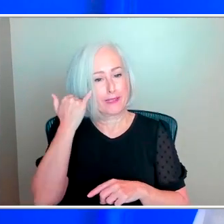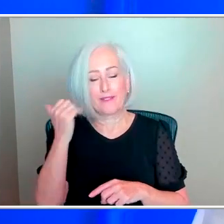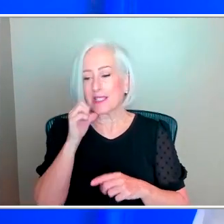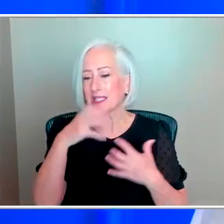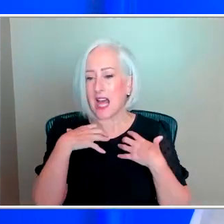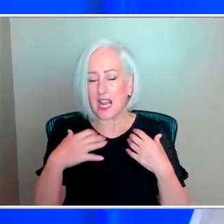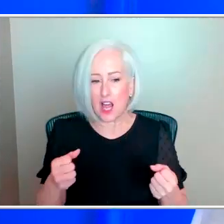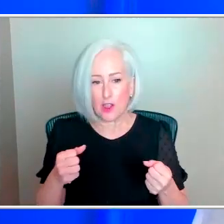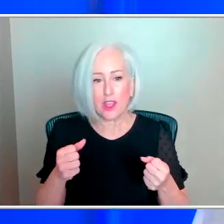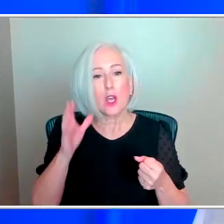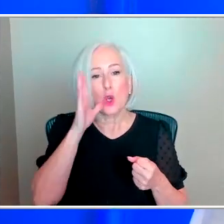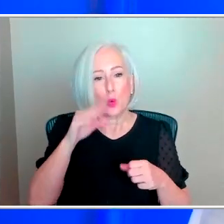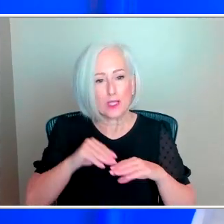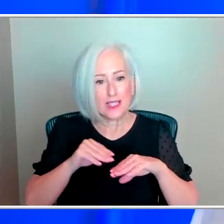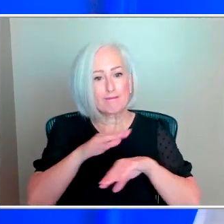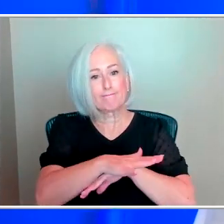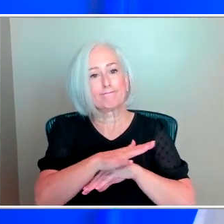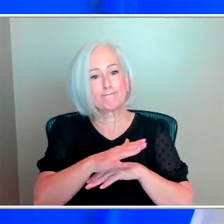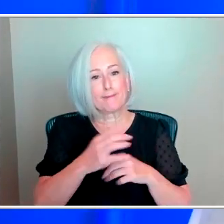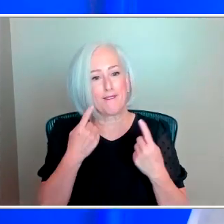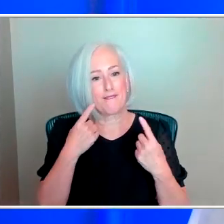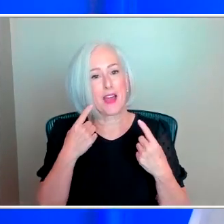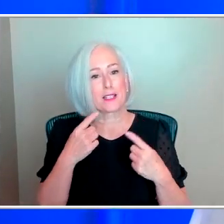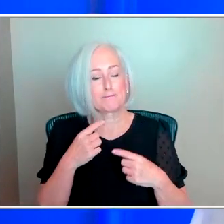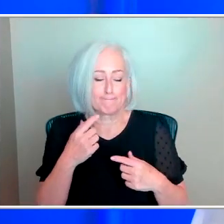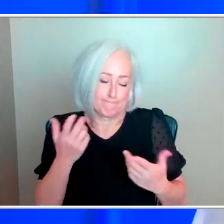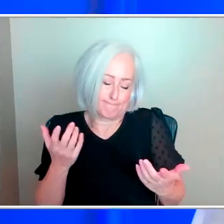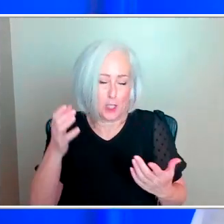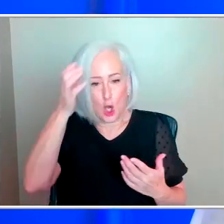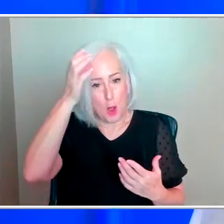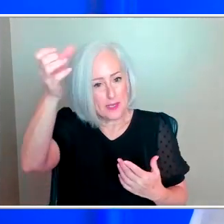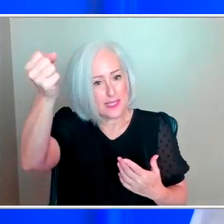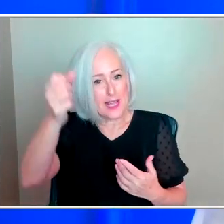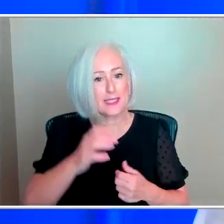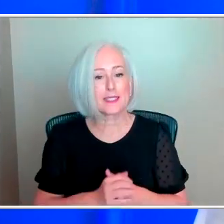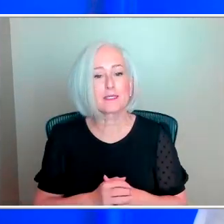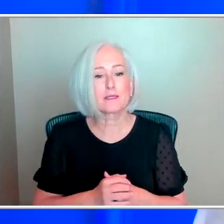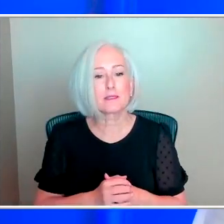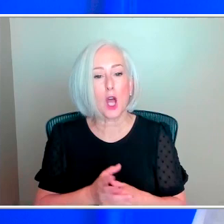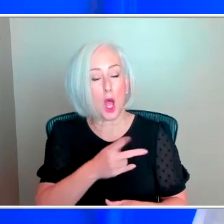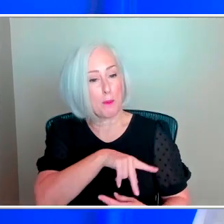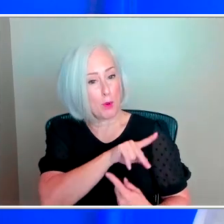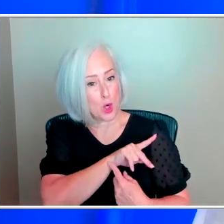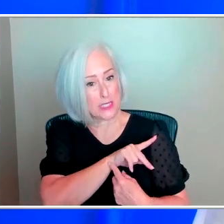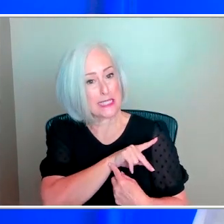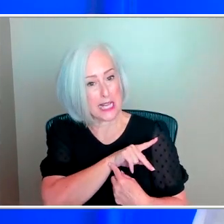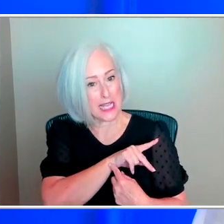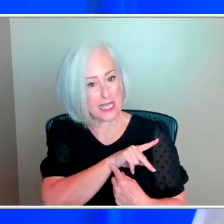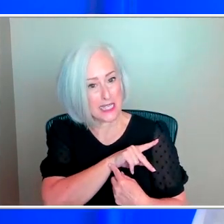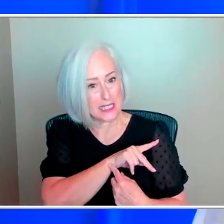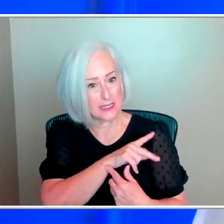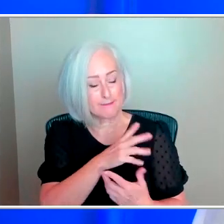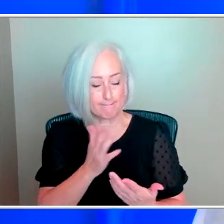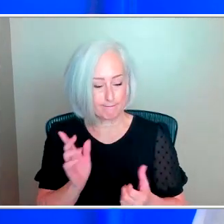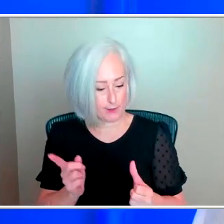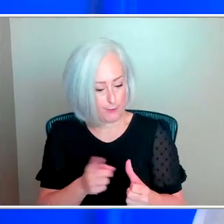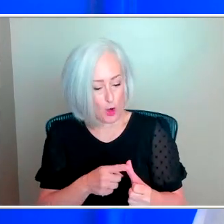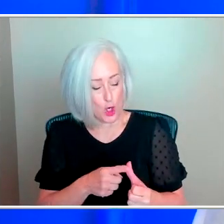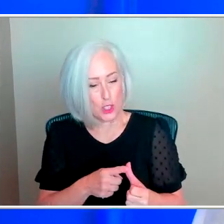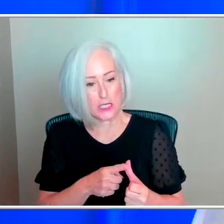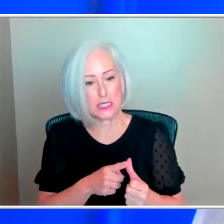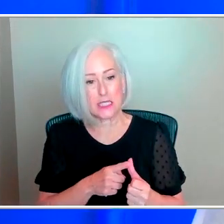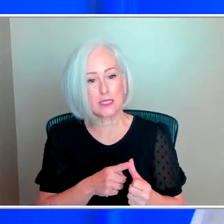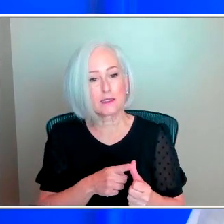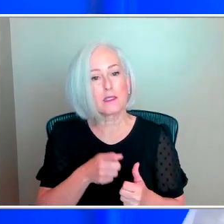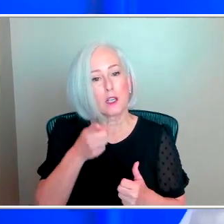health effects. So it's common sense. In terms of a personal thing, first of all, if you